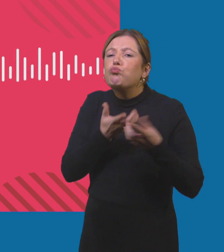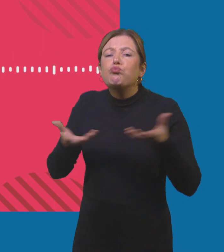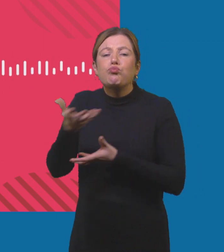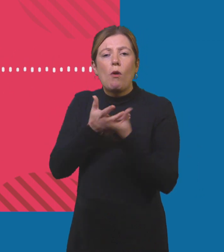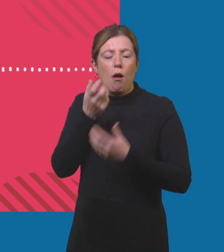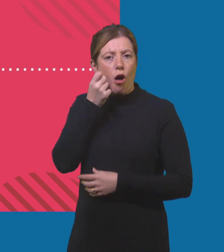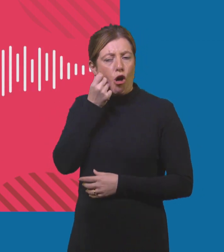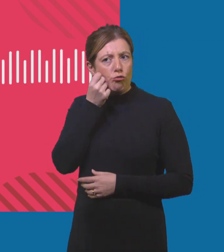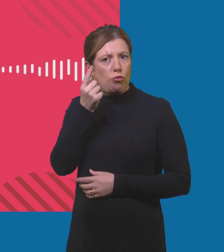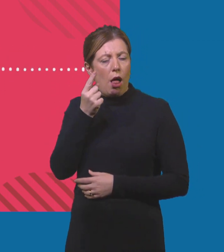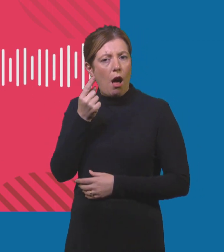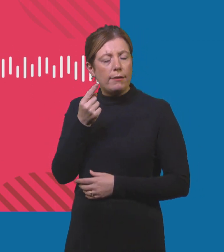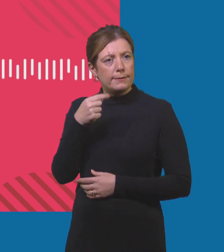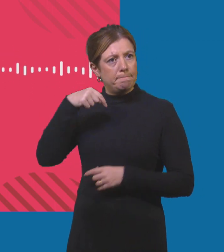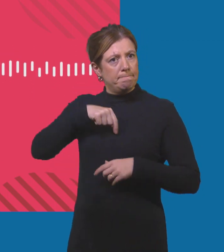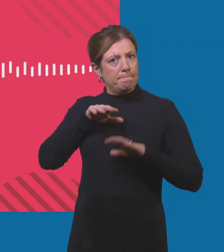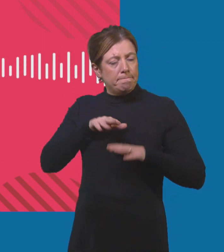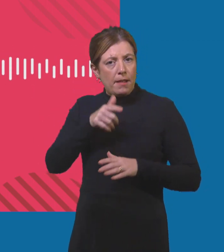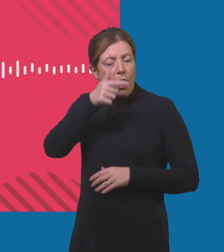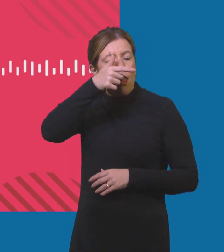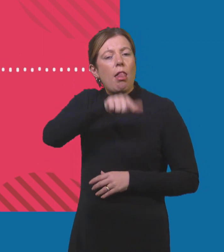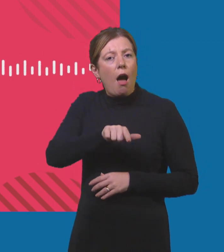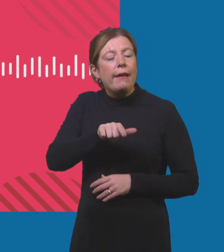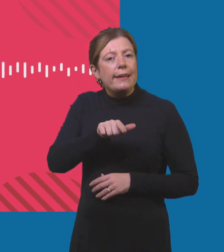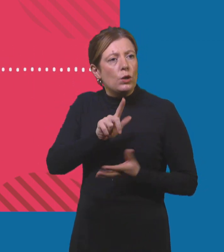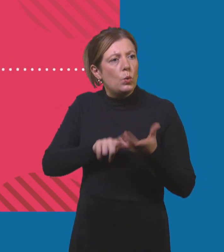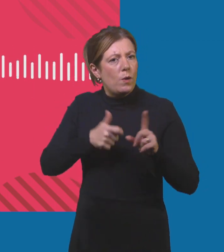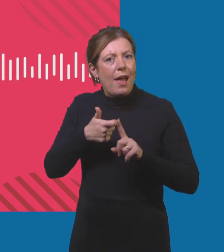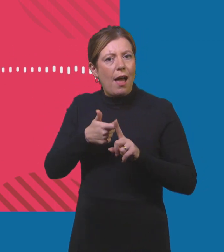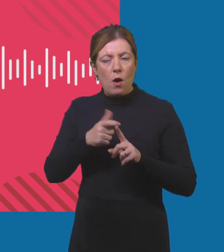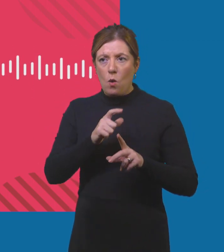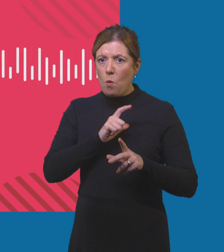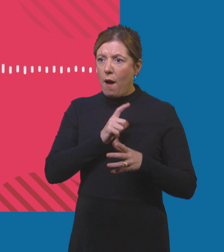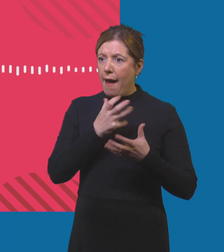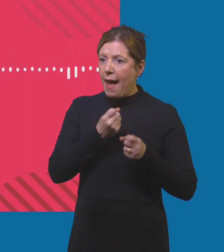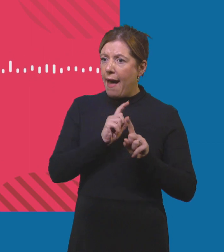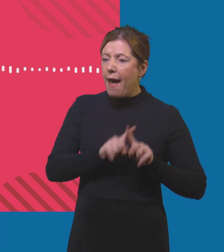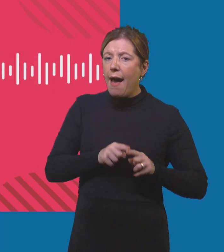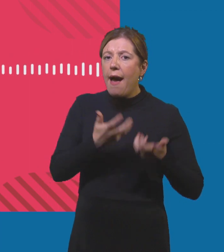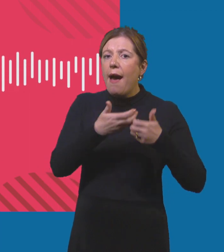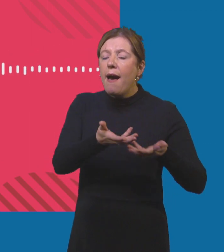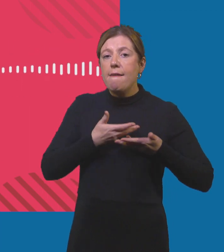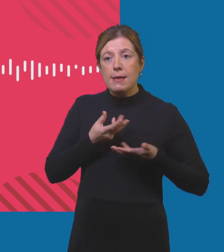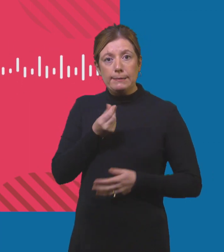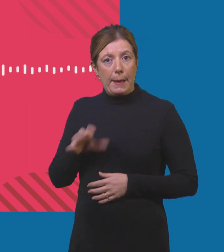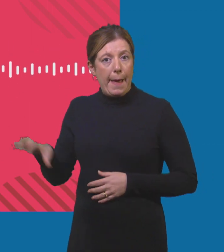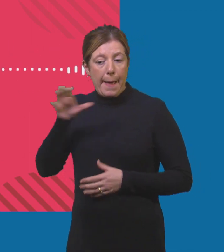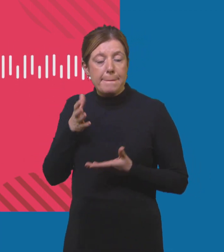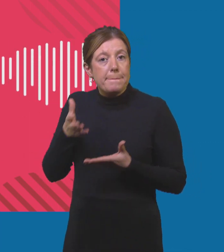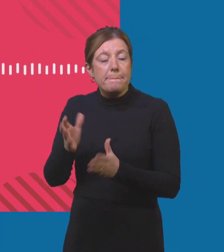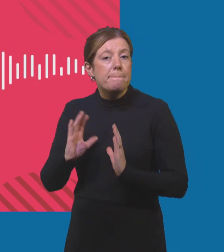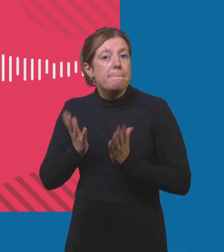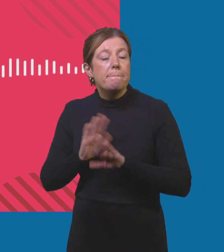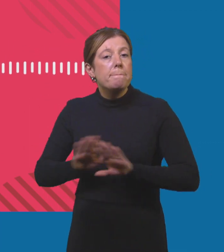he realised how lucky he's got it really in the UK that he is given mobility aids, whereas in some parts of the world Yeah. they're not given